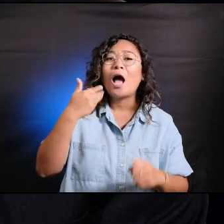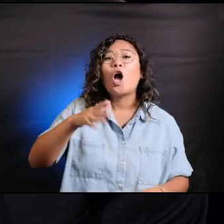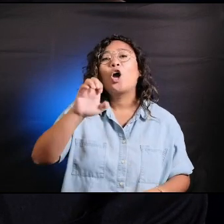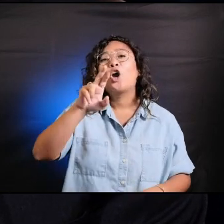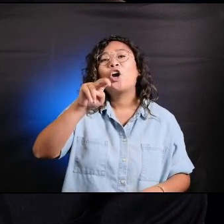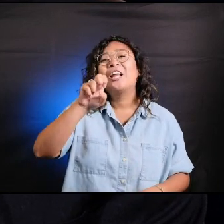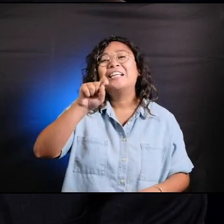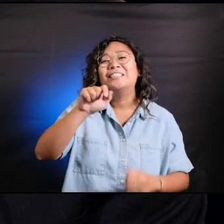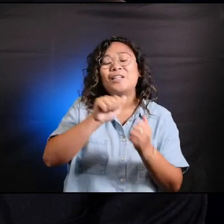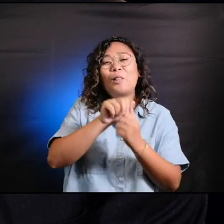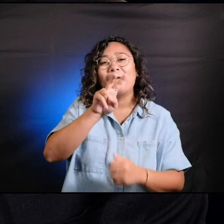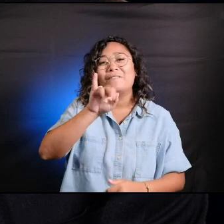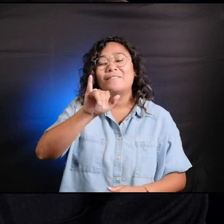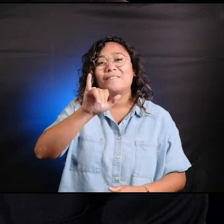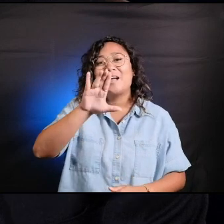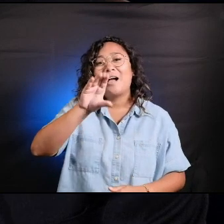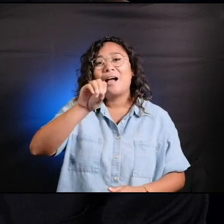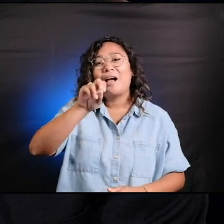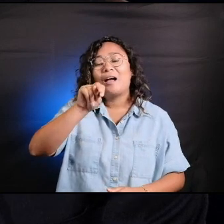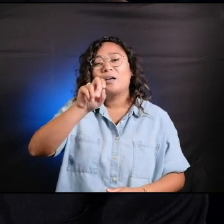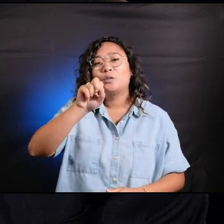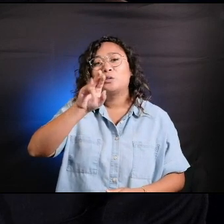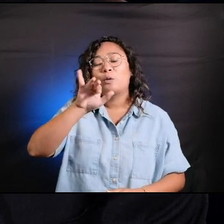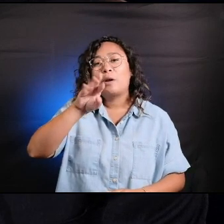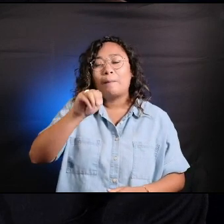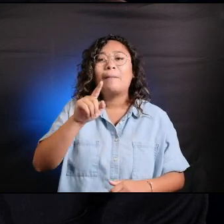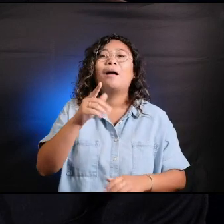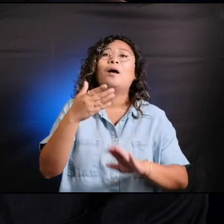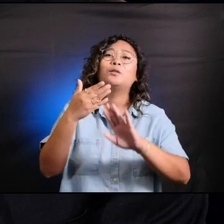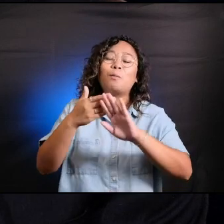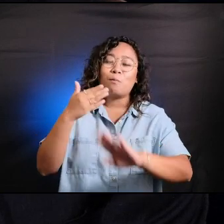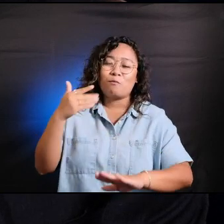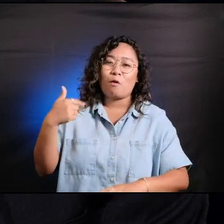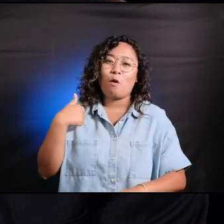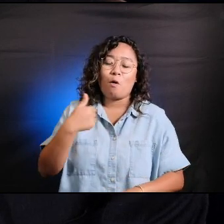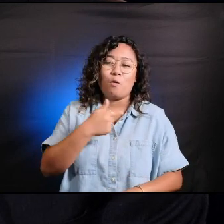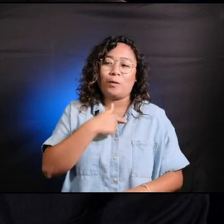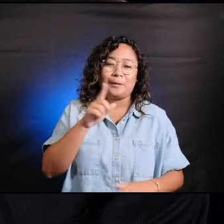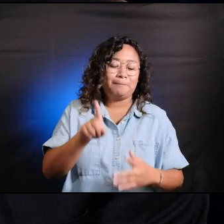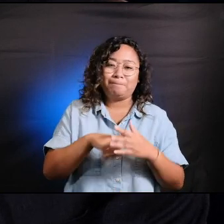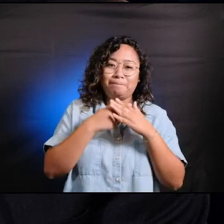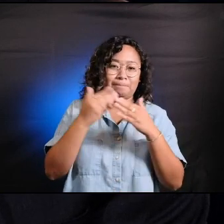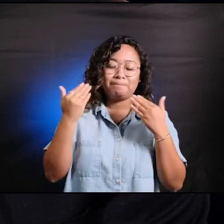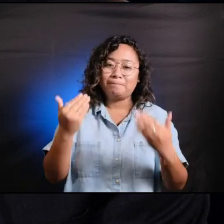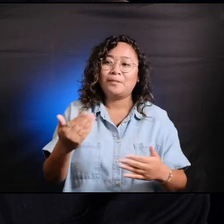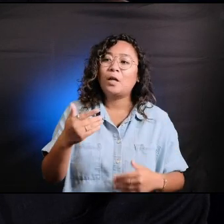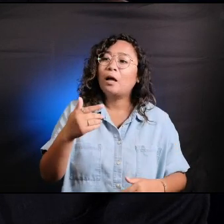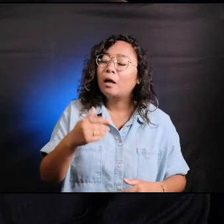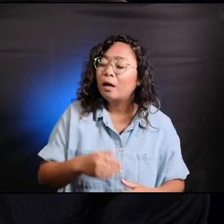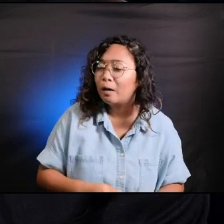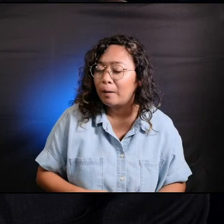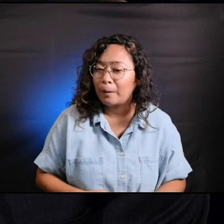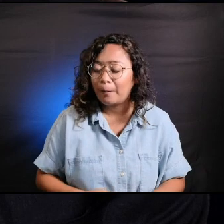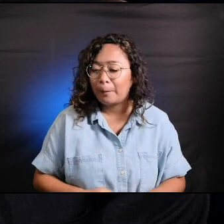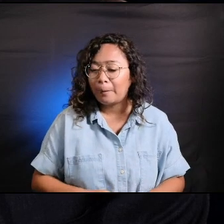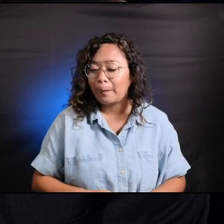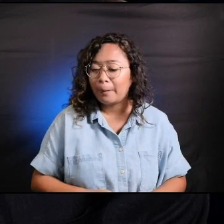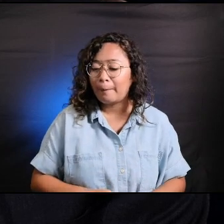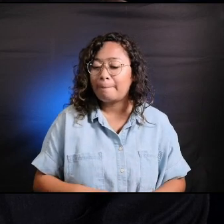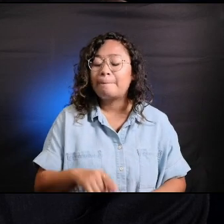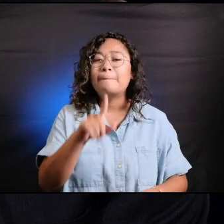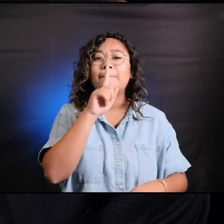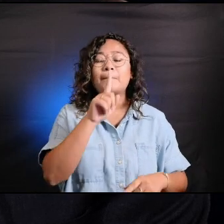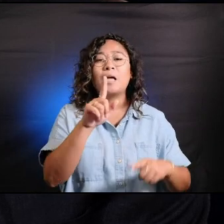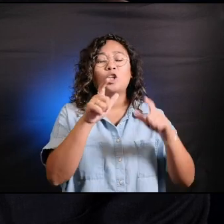Ernest. Yes, Gov, how are you? Before we get into it there, I know you just said that the checks